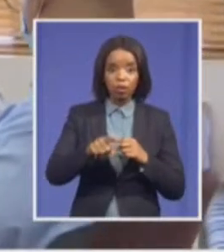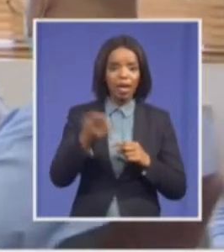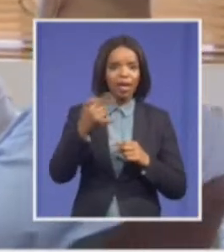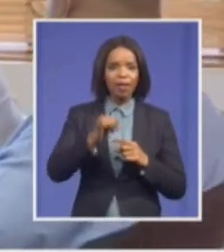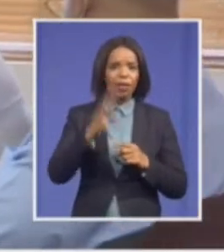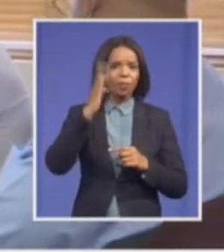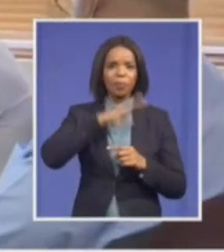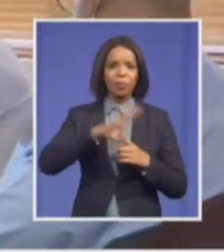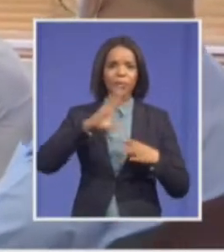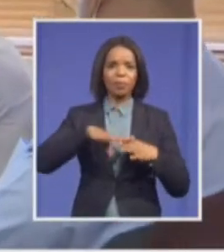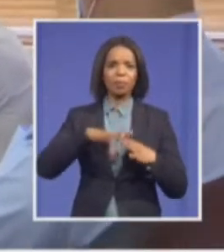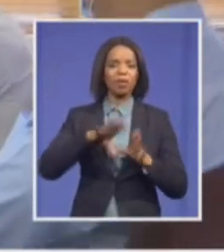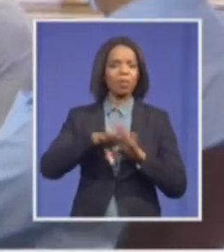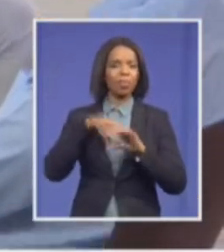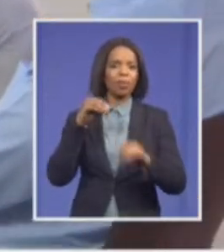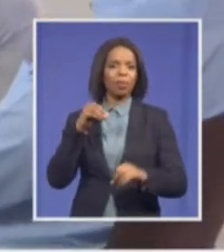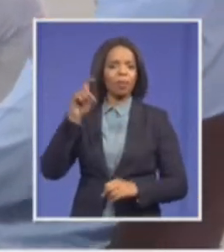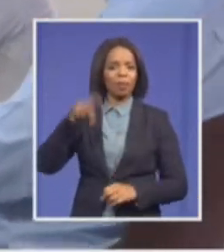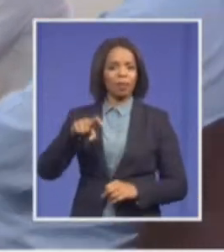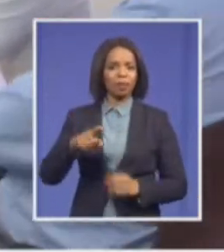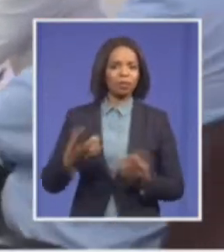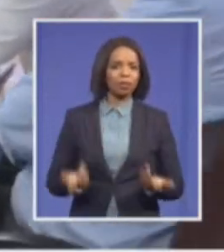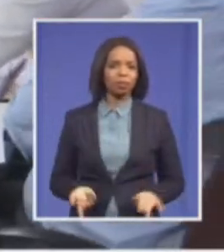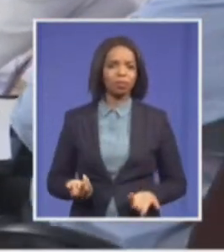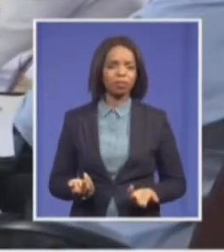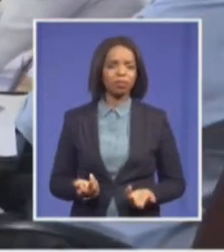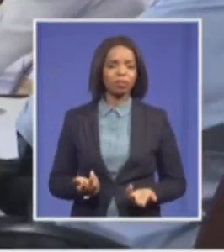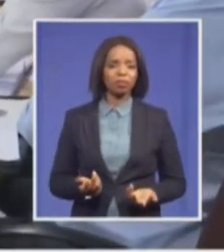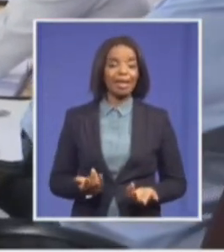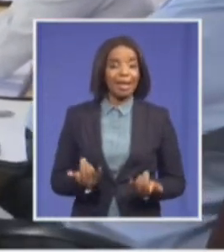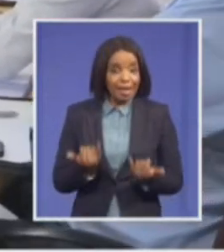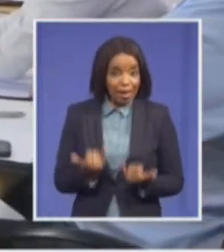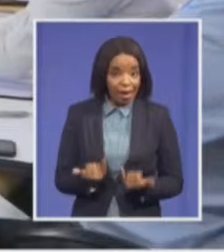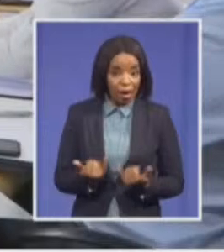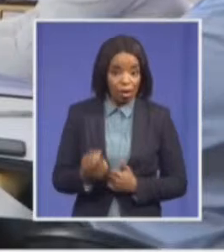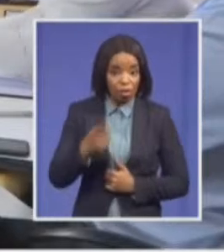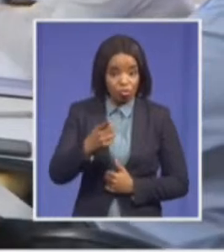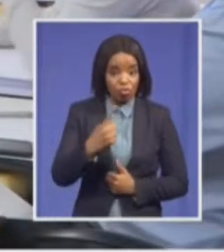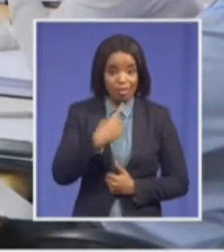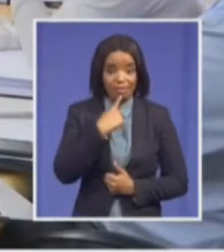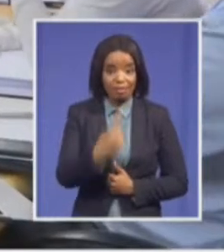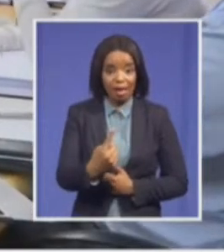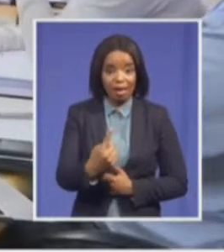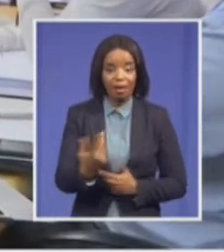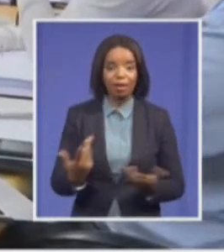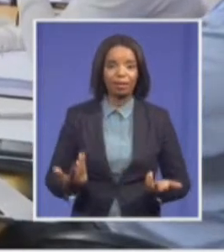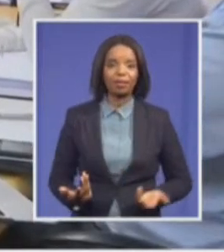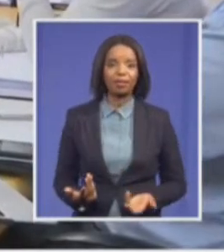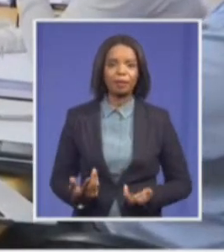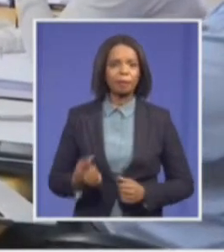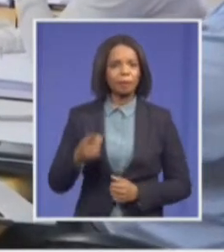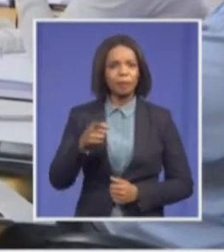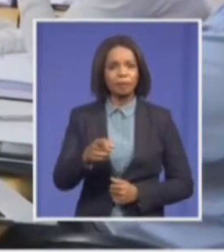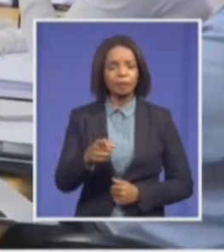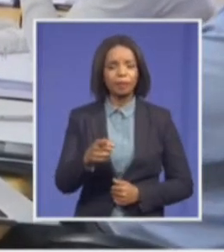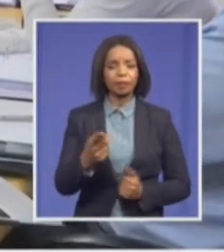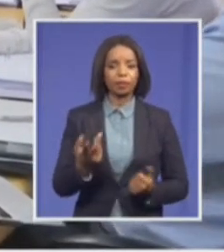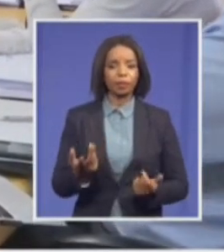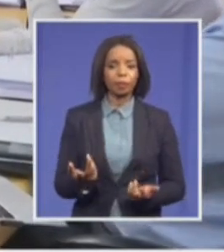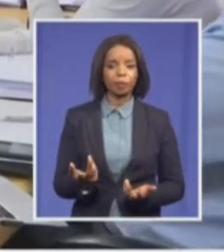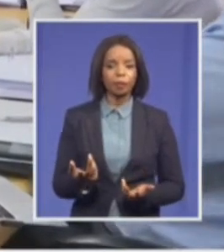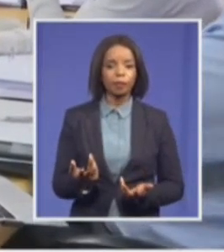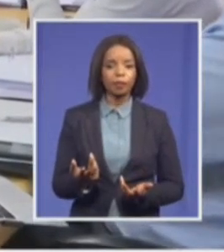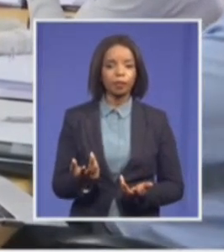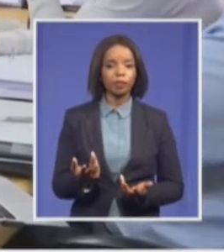And you're now saying, is Bill properly